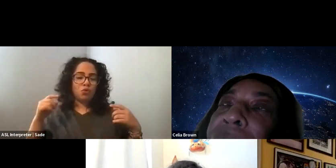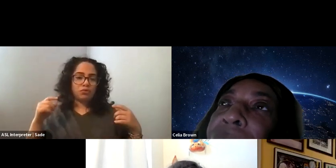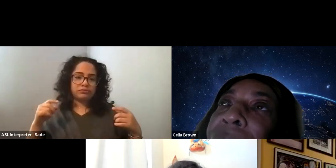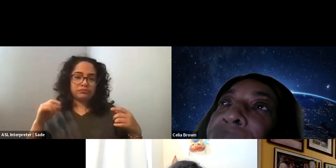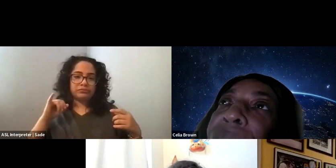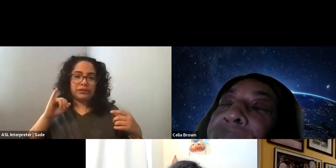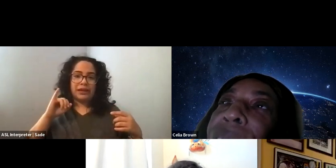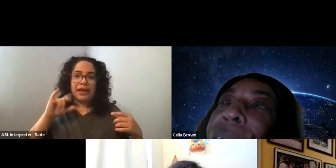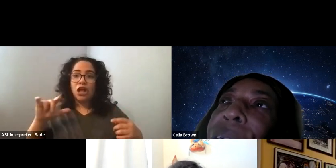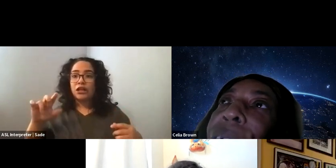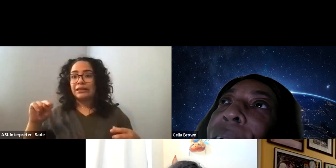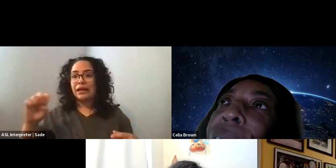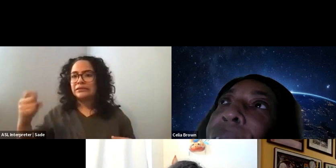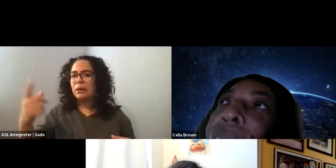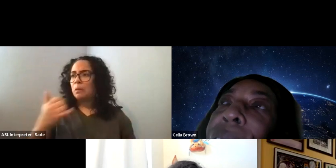And I just,